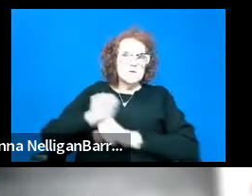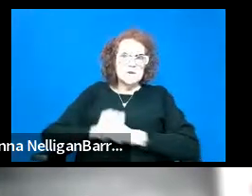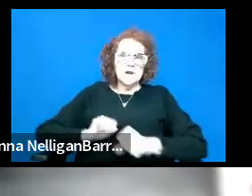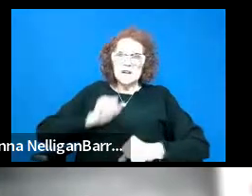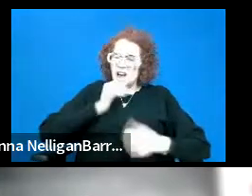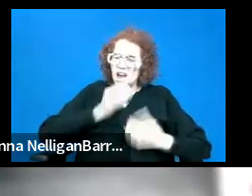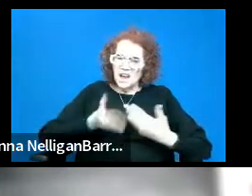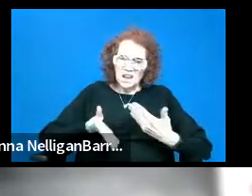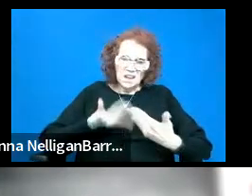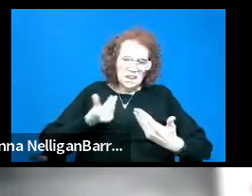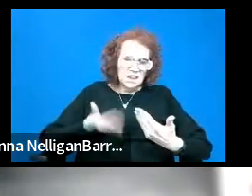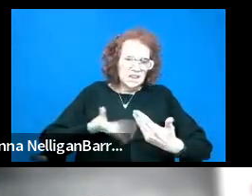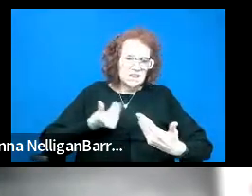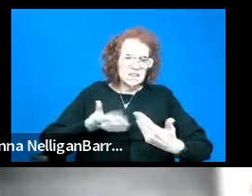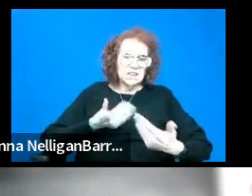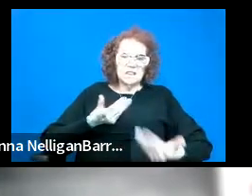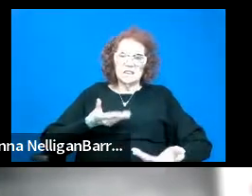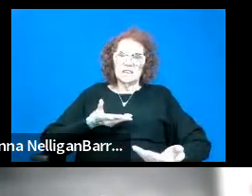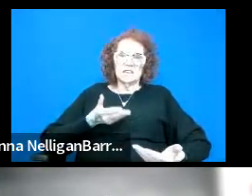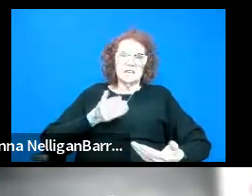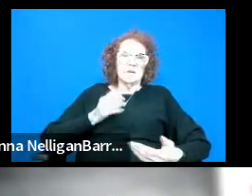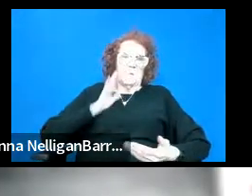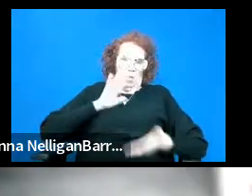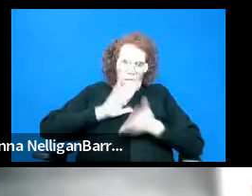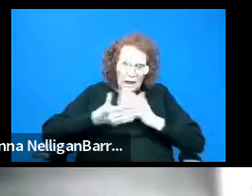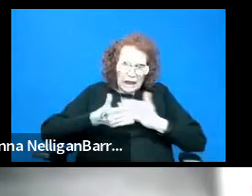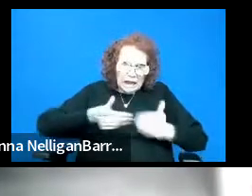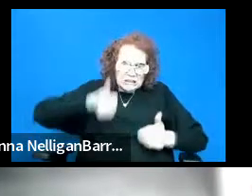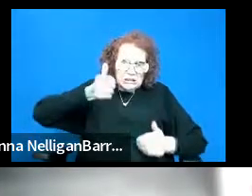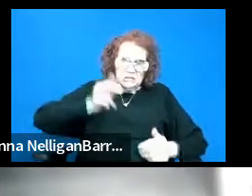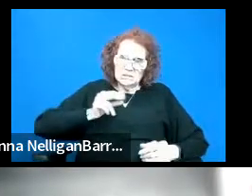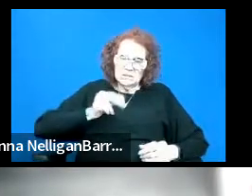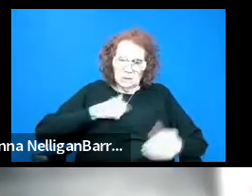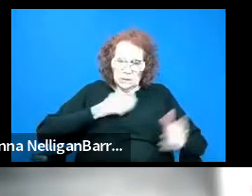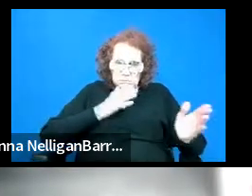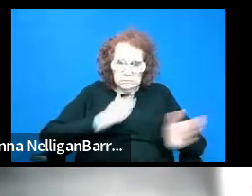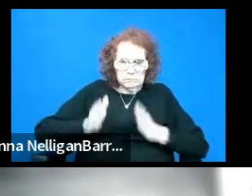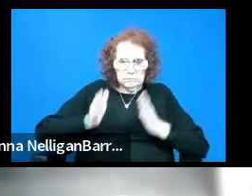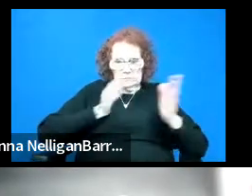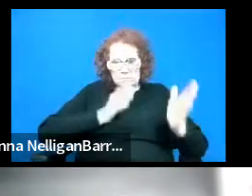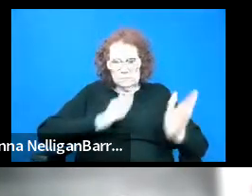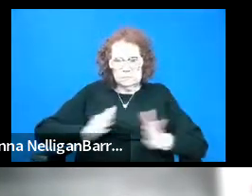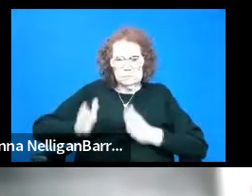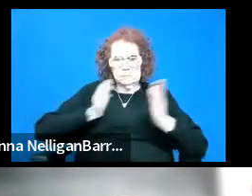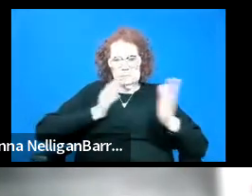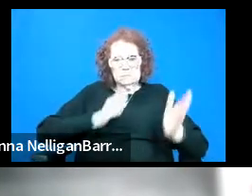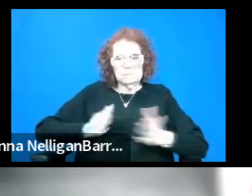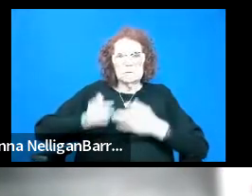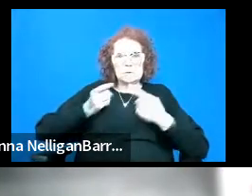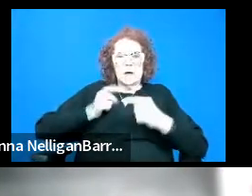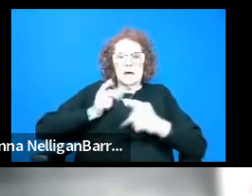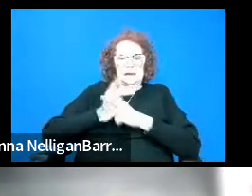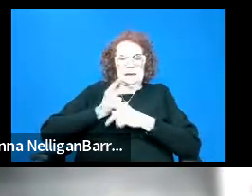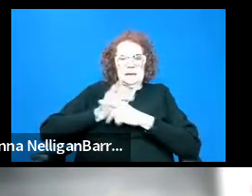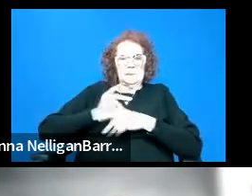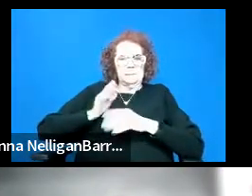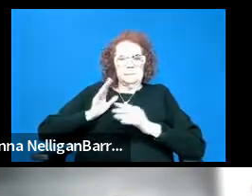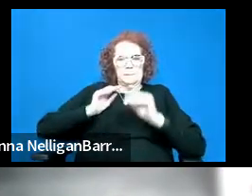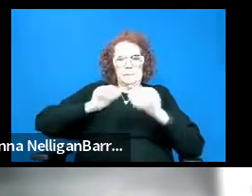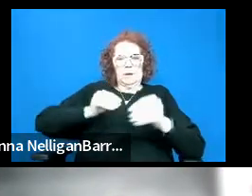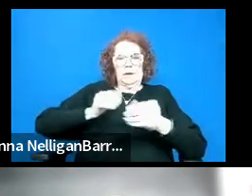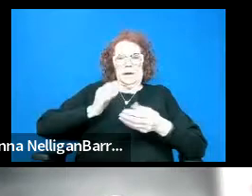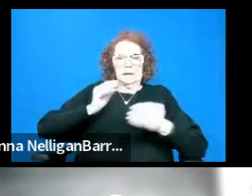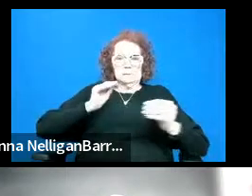any easier. I don't plan on it getting any easier, but I do plan on trying to keep putting pieces in place